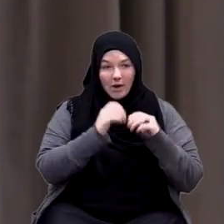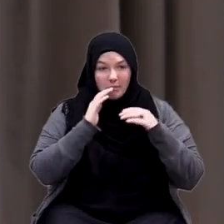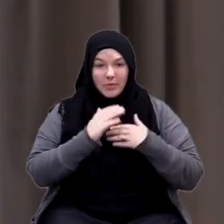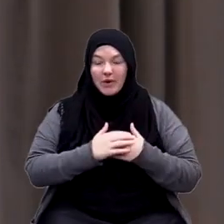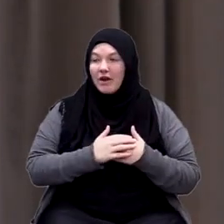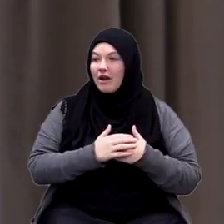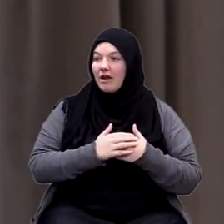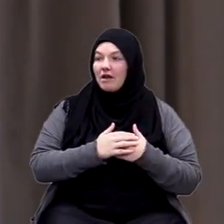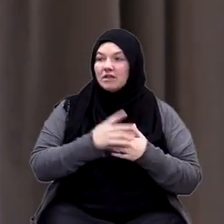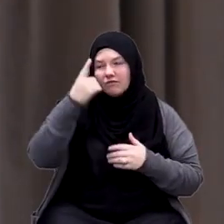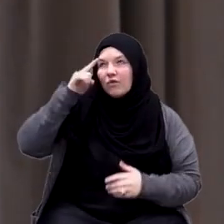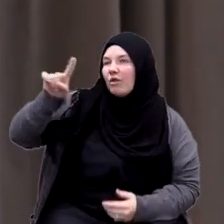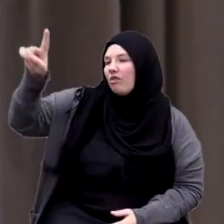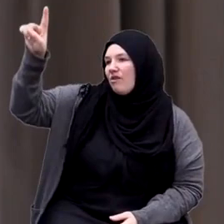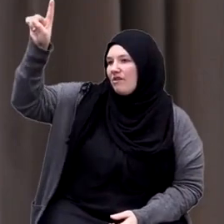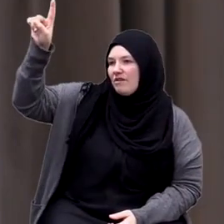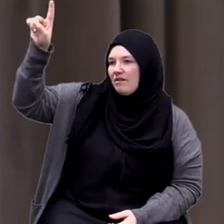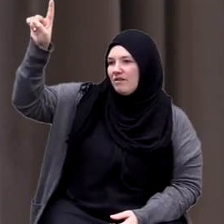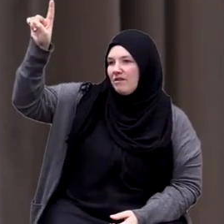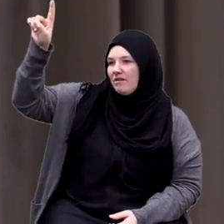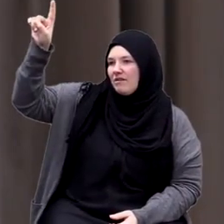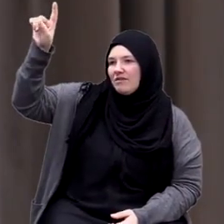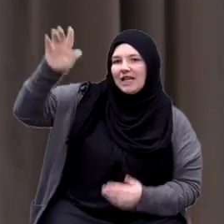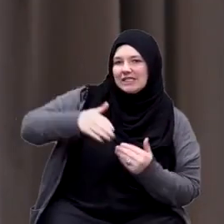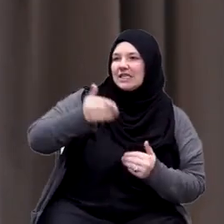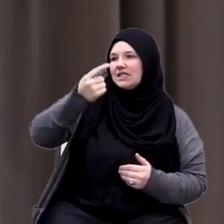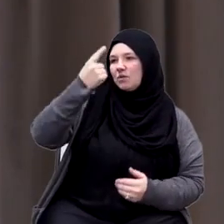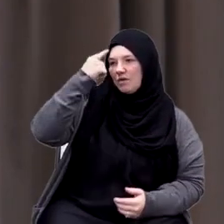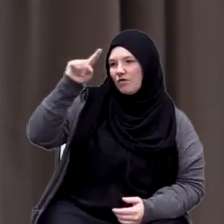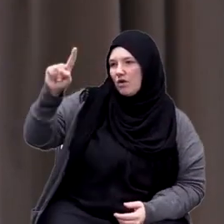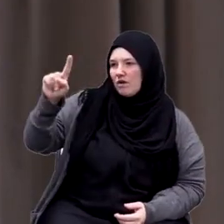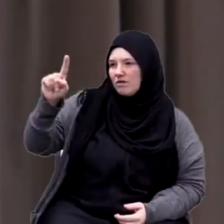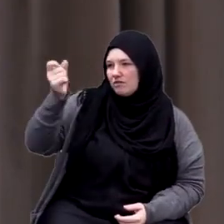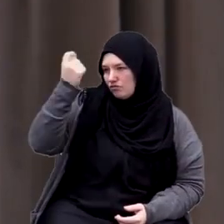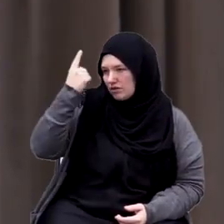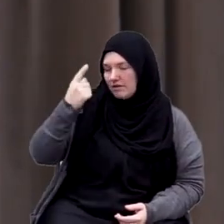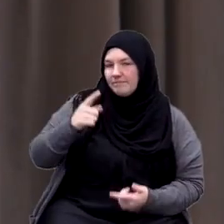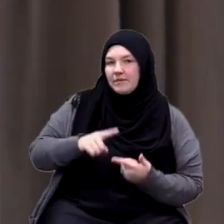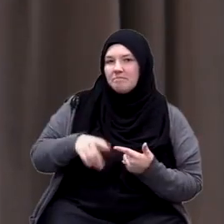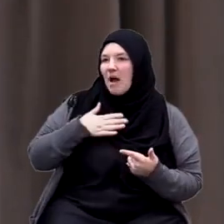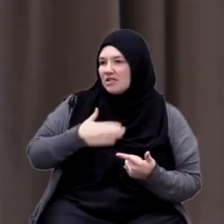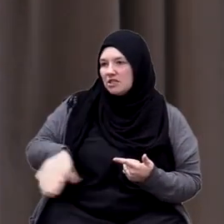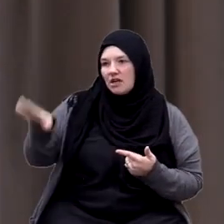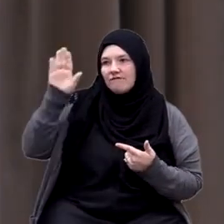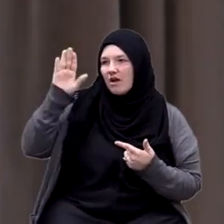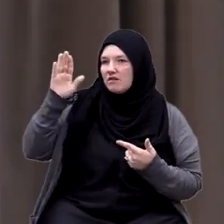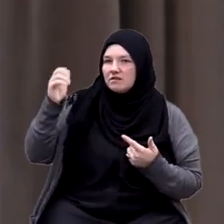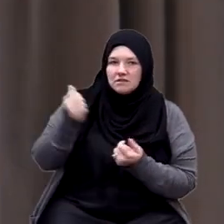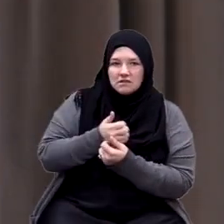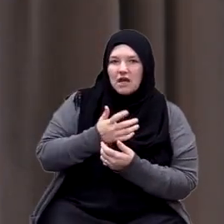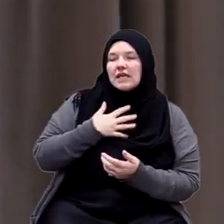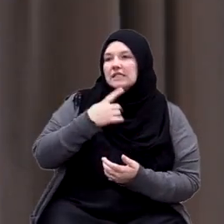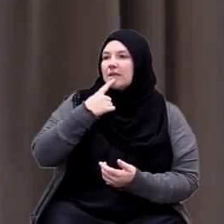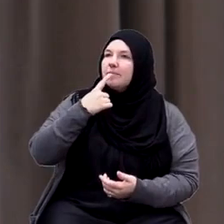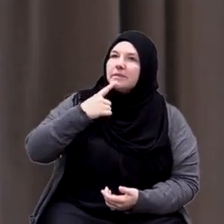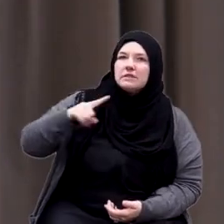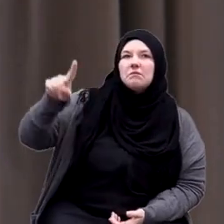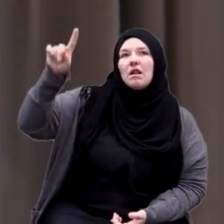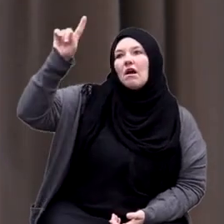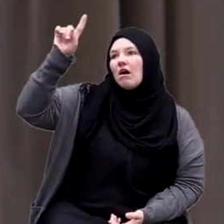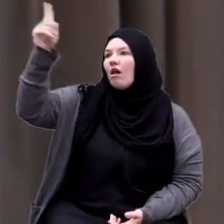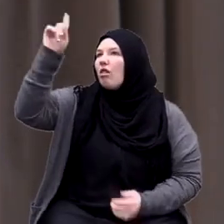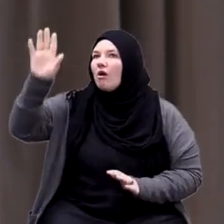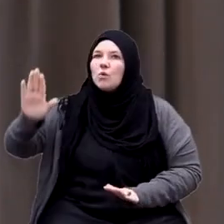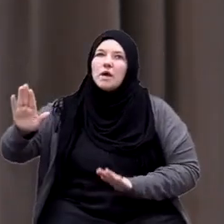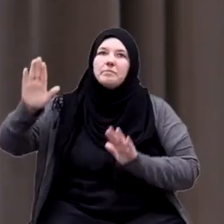My prayers for Allah is an easy one to understand. My sacrifice, yes, I say Bismillah, Allahu